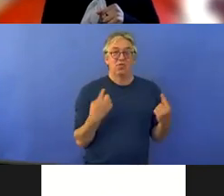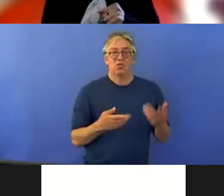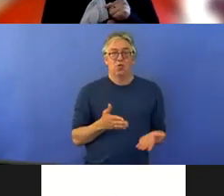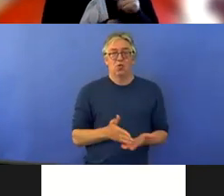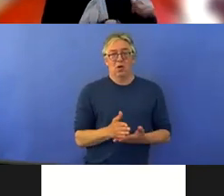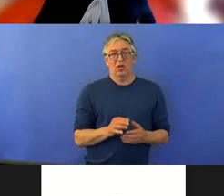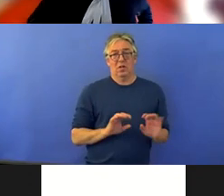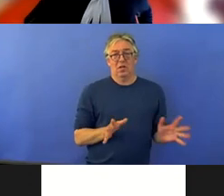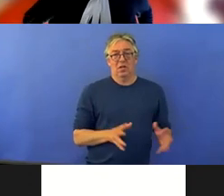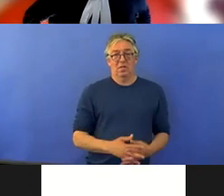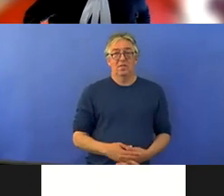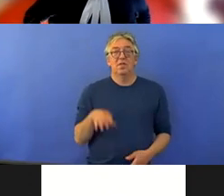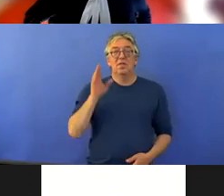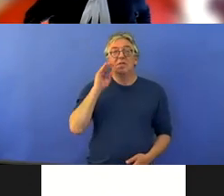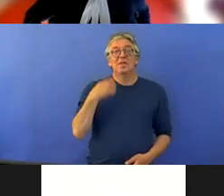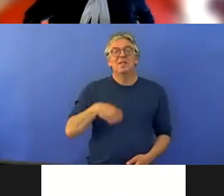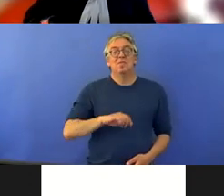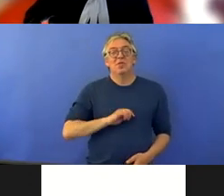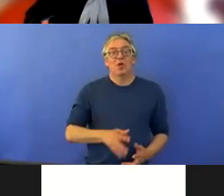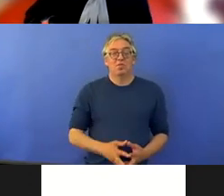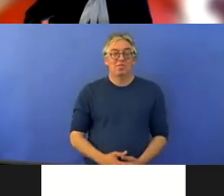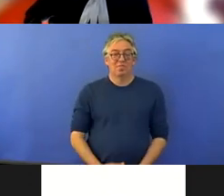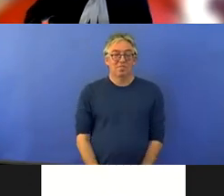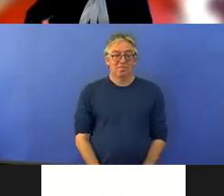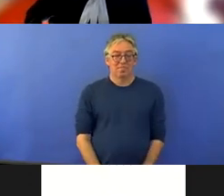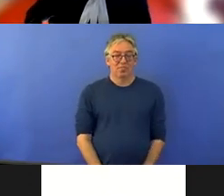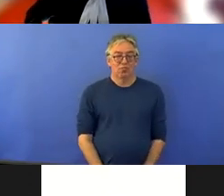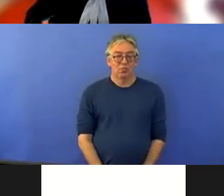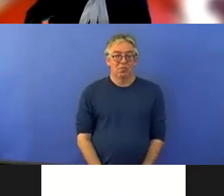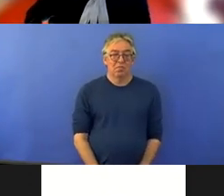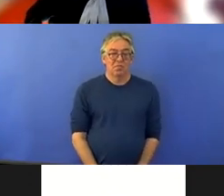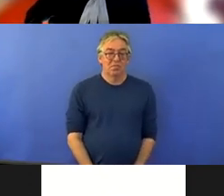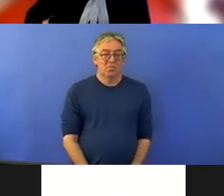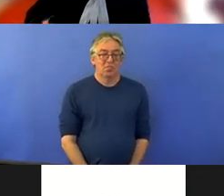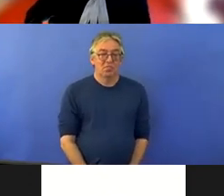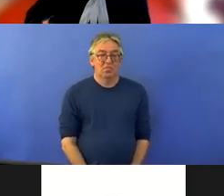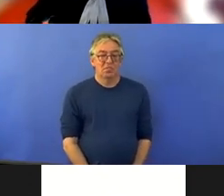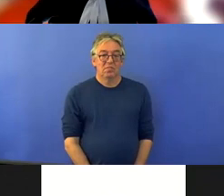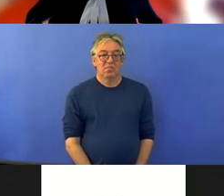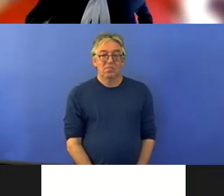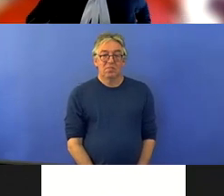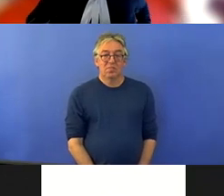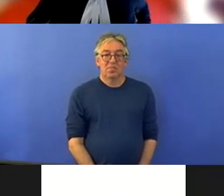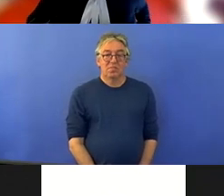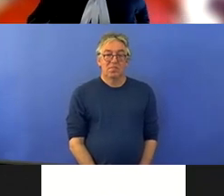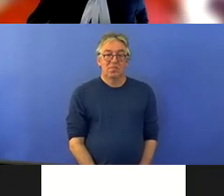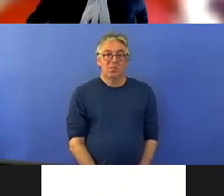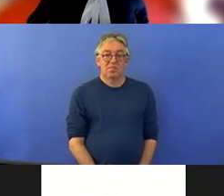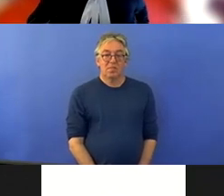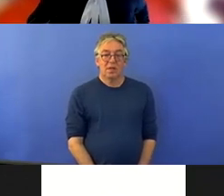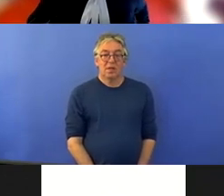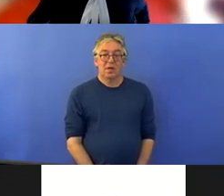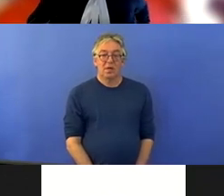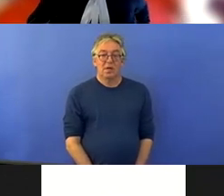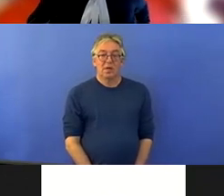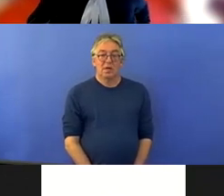las discriminaciones que nosotros hemos pasado constantemente y históricamente. Pienso también que es una buena oportunidad para